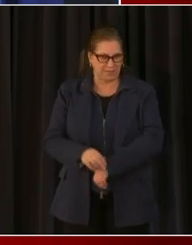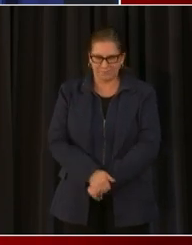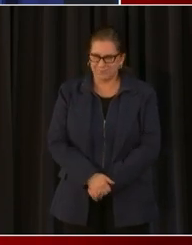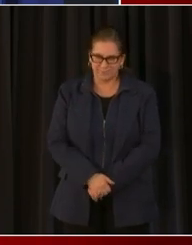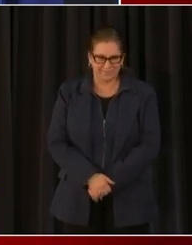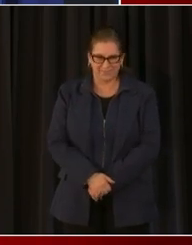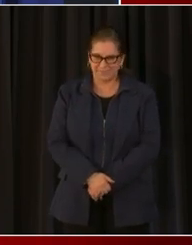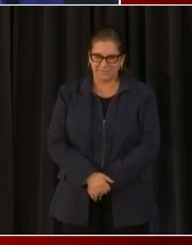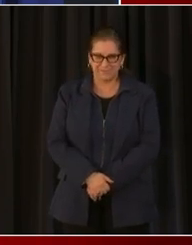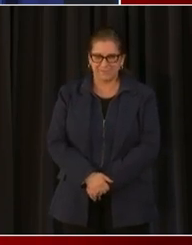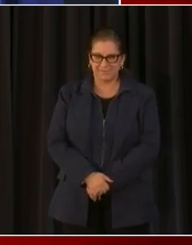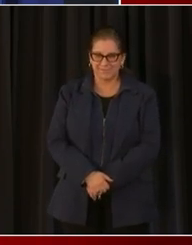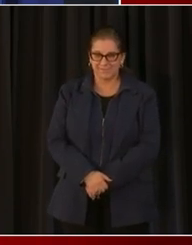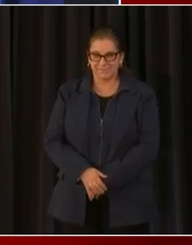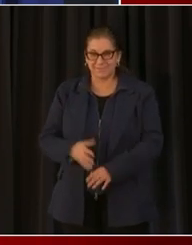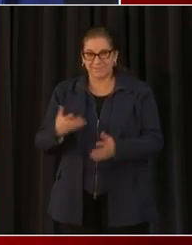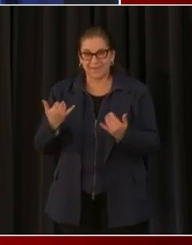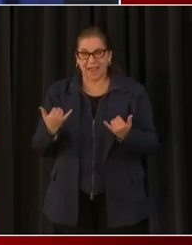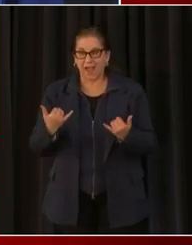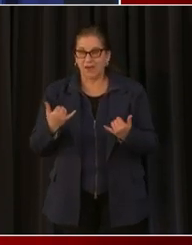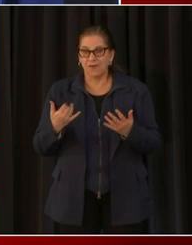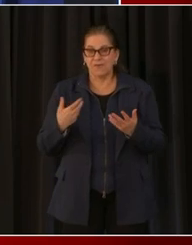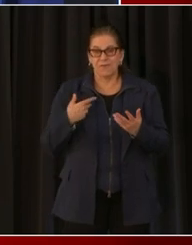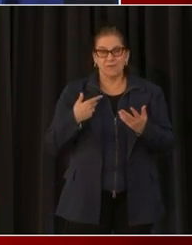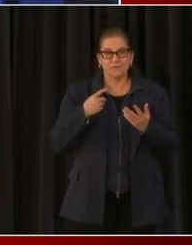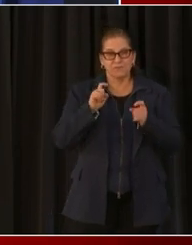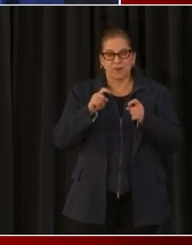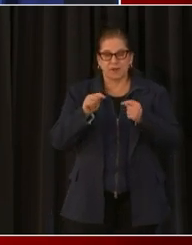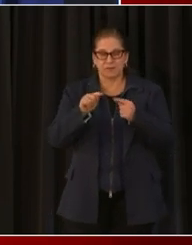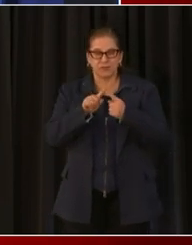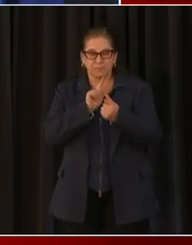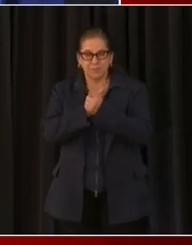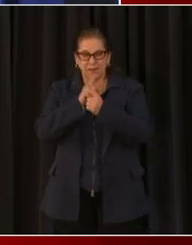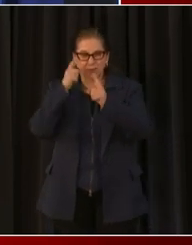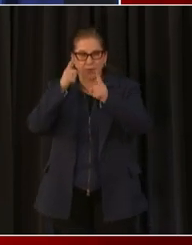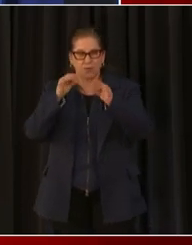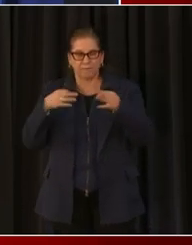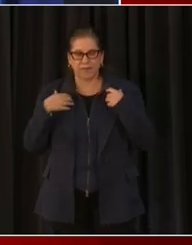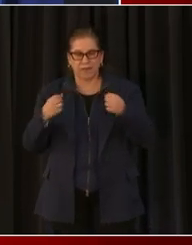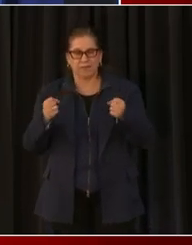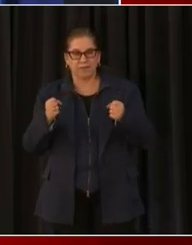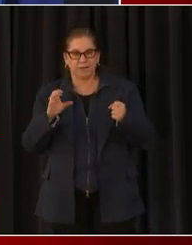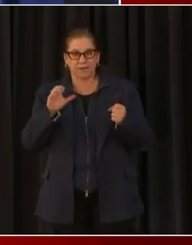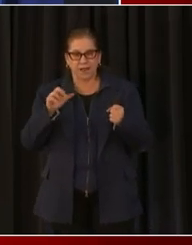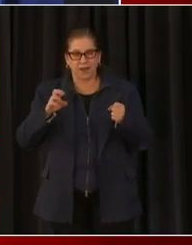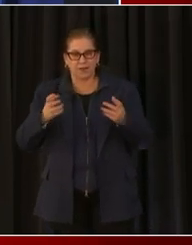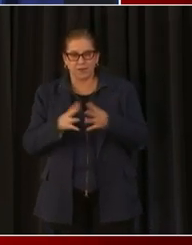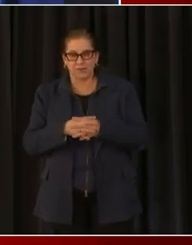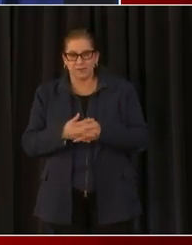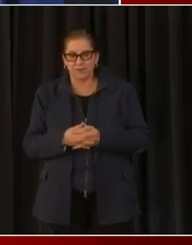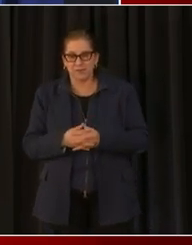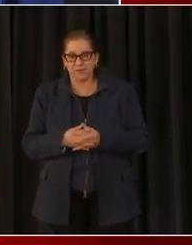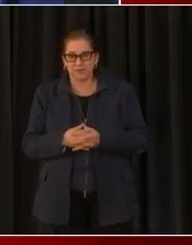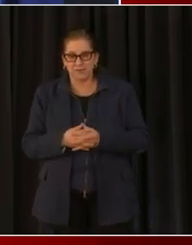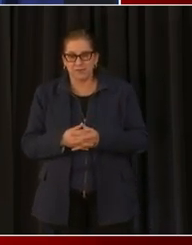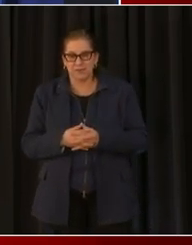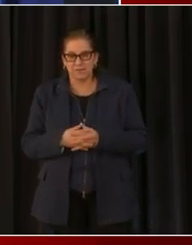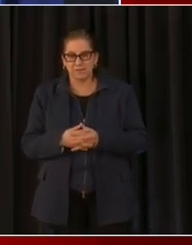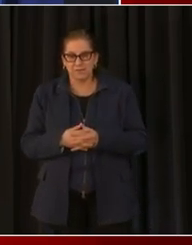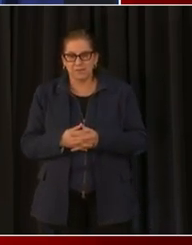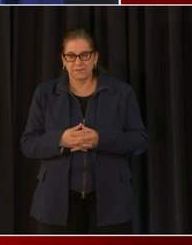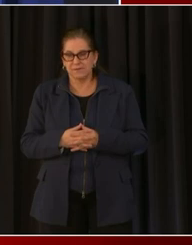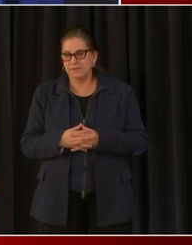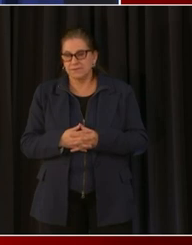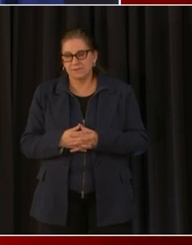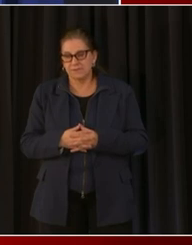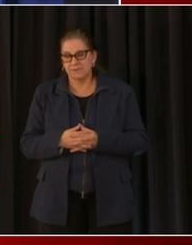than normal, meeting our goals of health, opportunity, prosperity, and equity, right? The hope that we talked about in our reopening plan. That